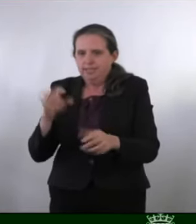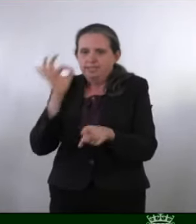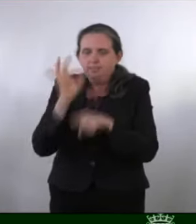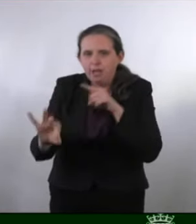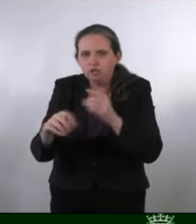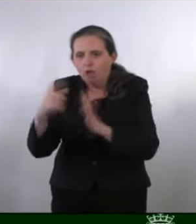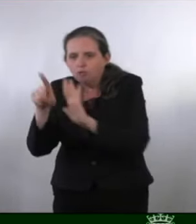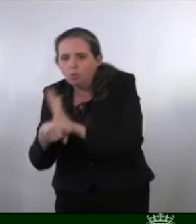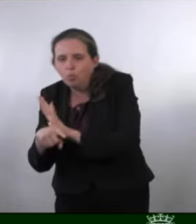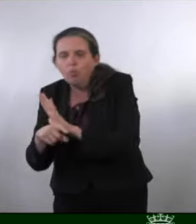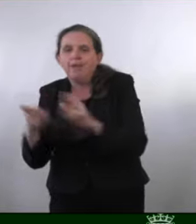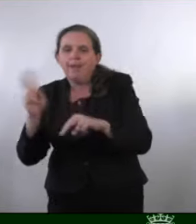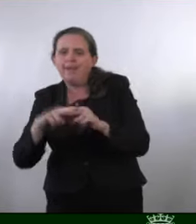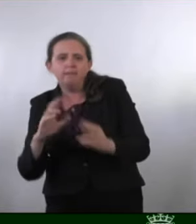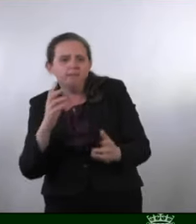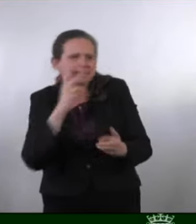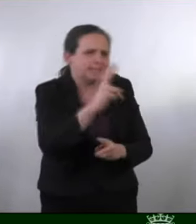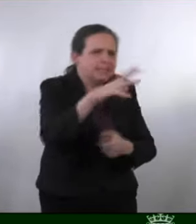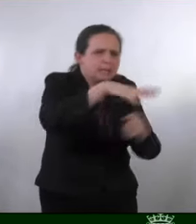to public health.